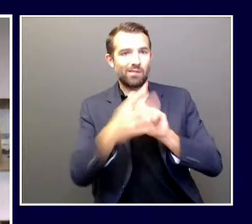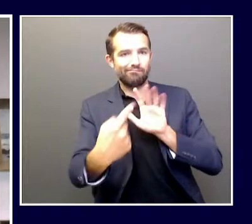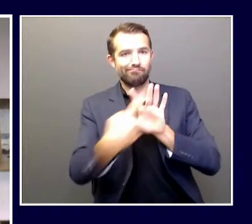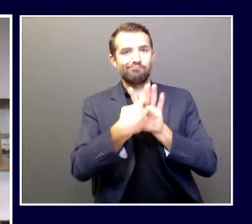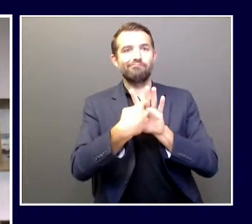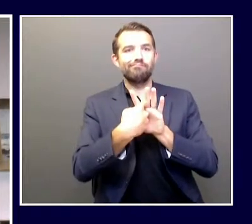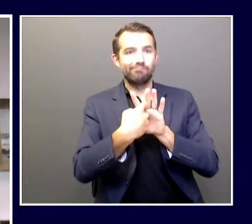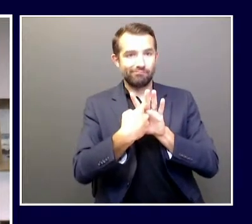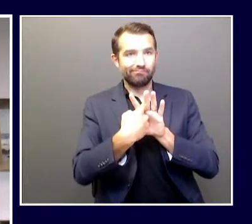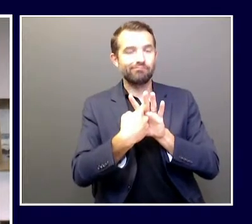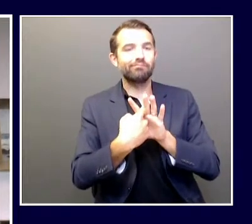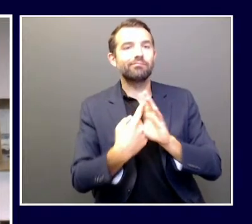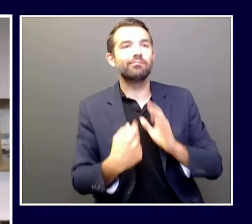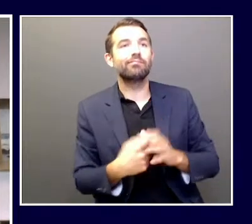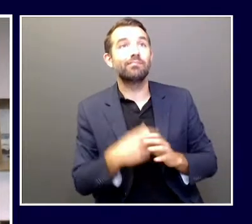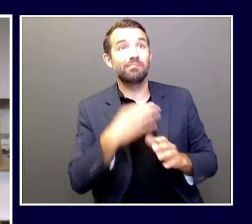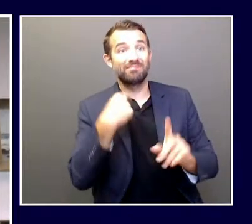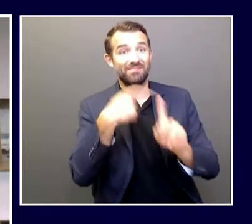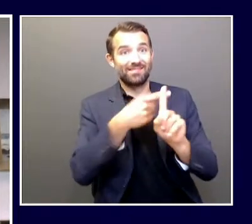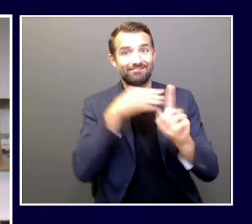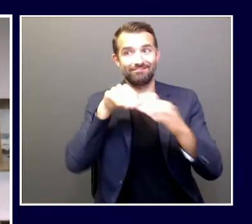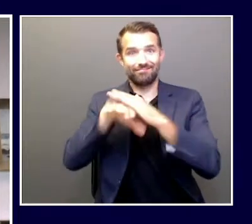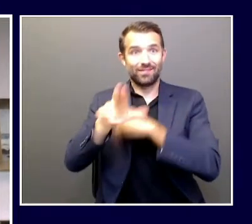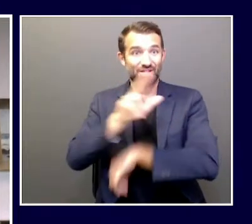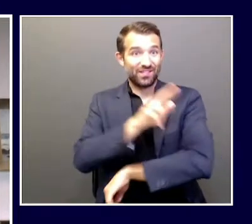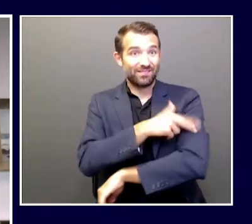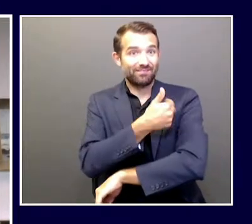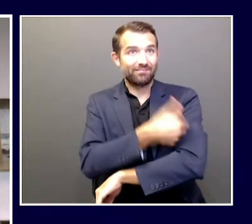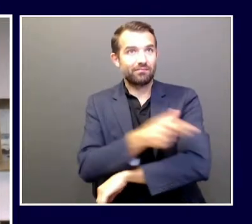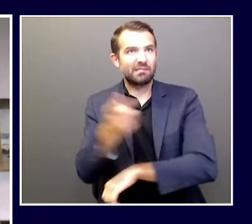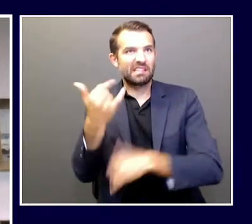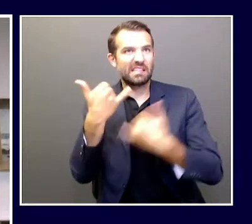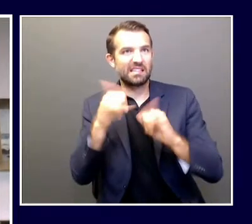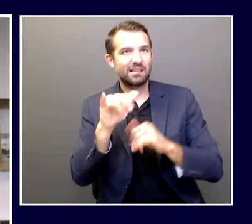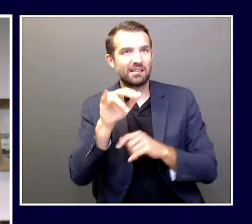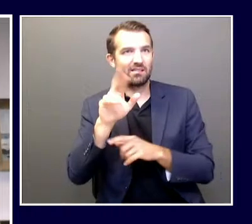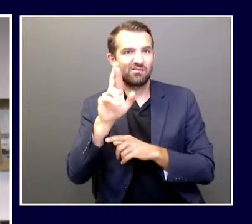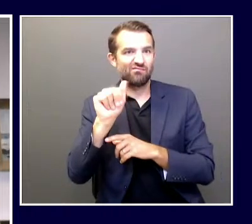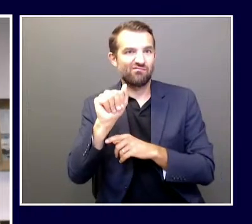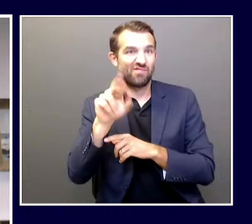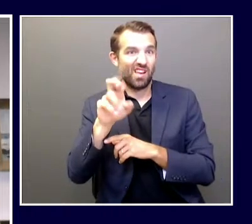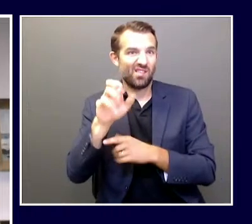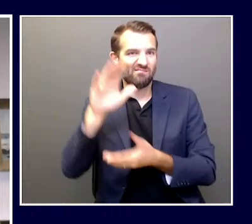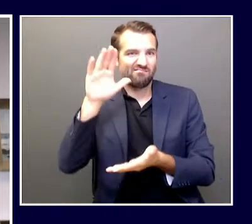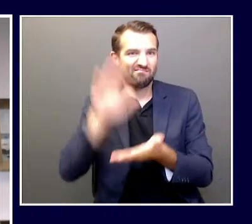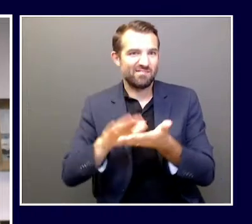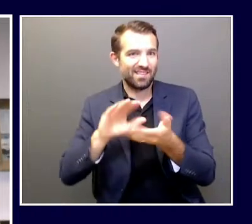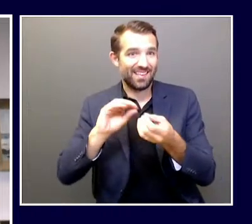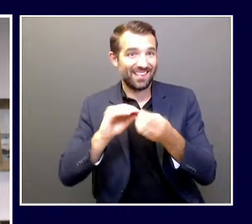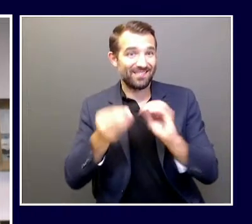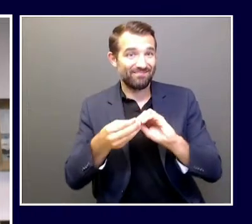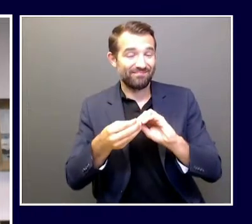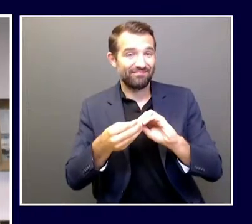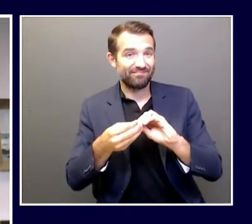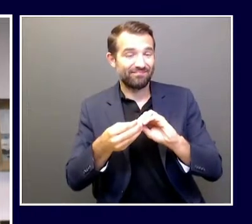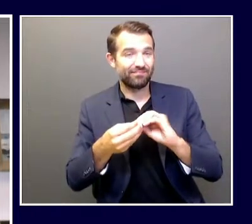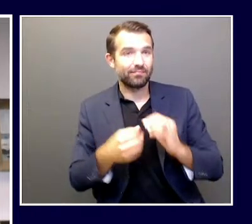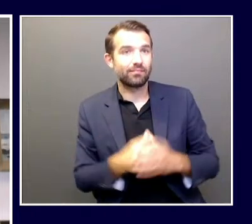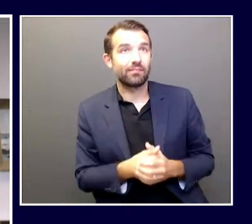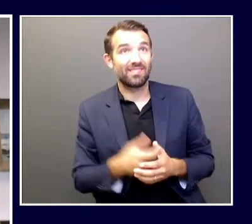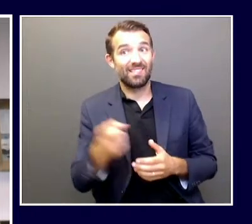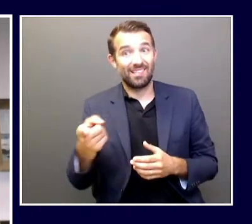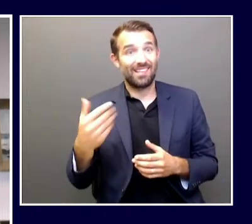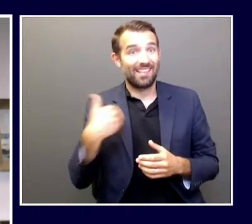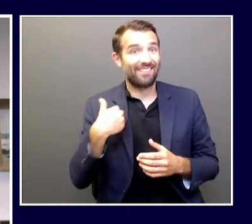hospital still represent a rarity. Even though there have been a number of breakthrough cases, only a small fraction of